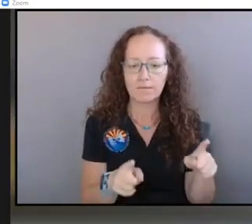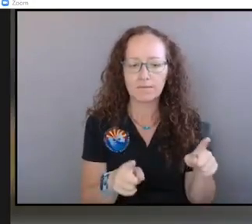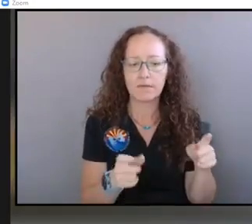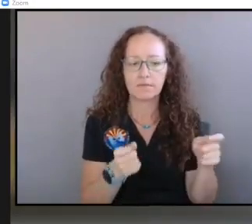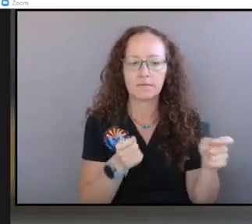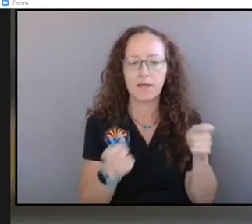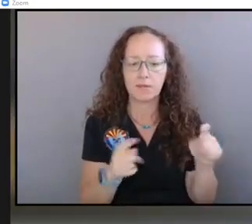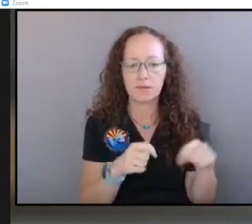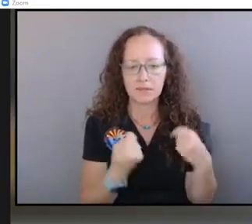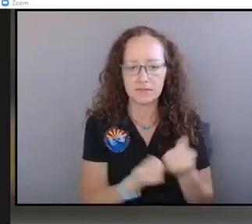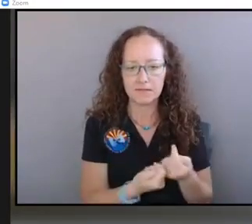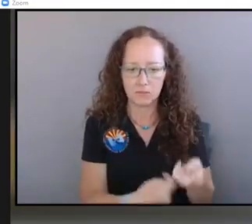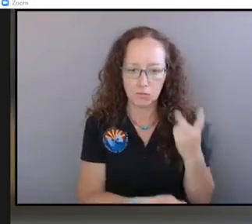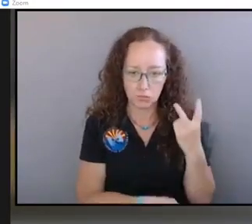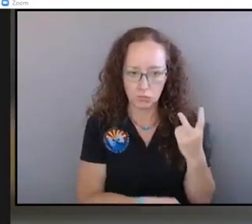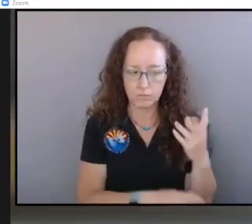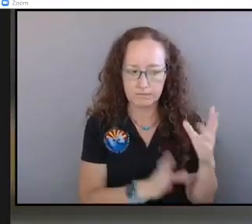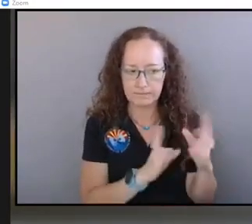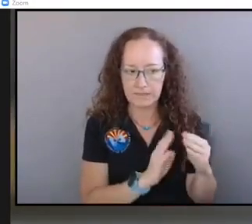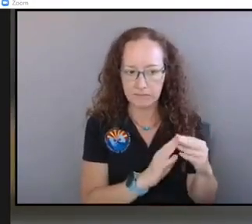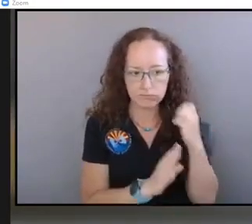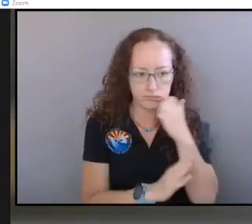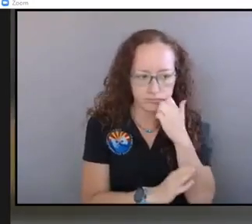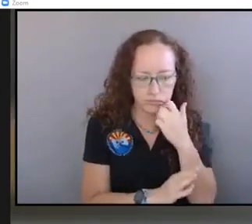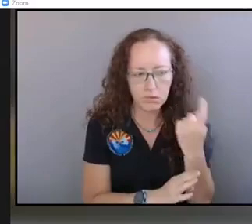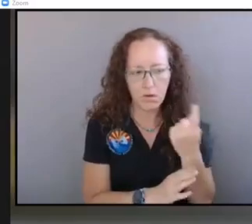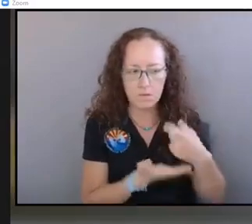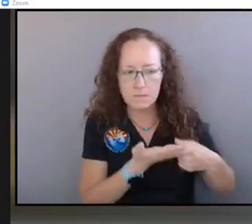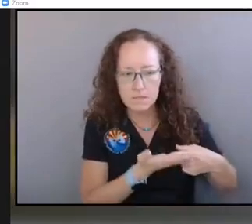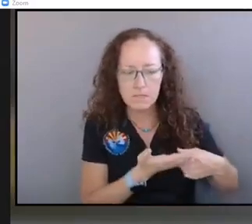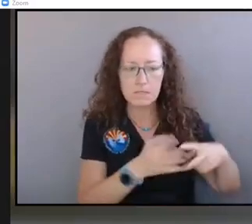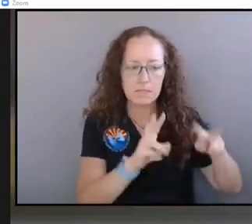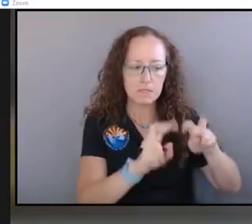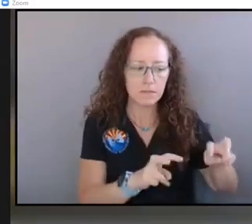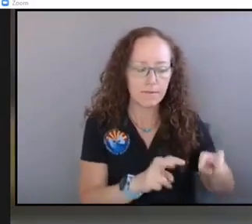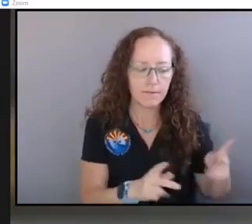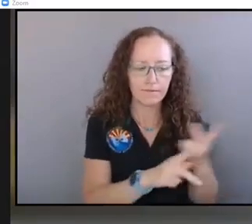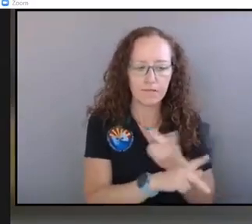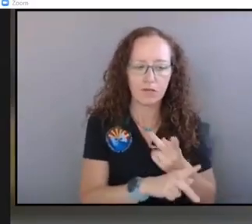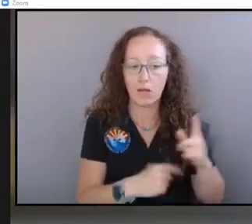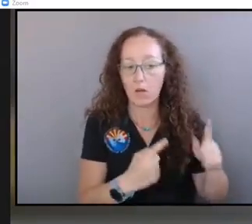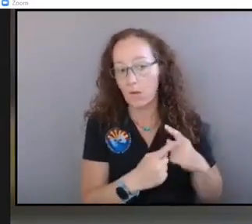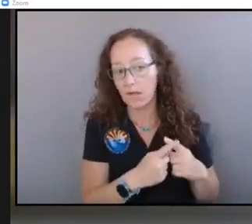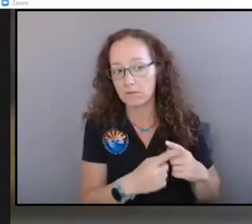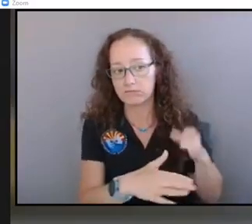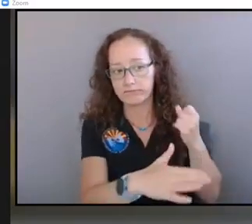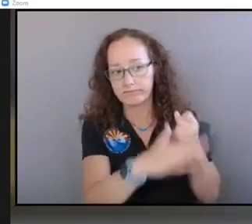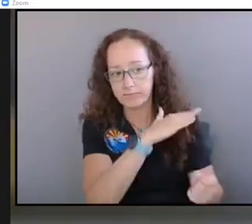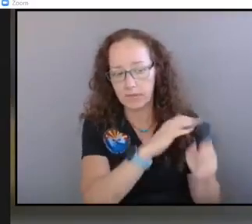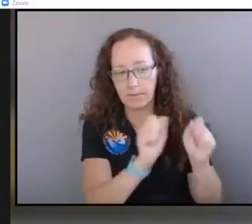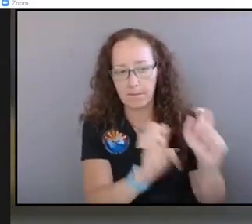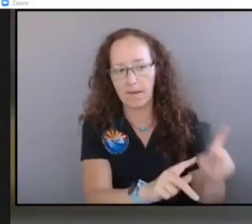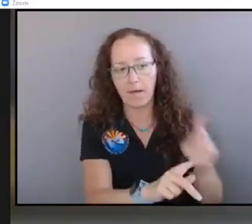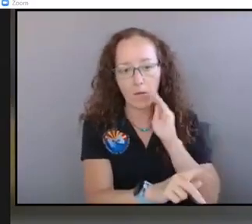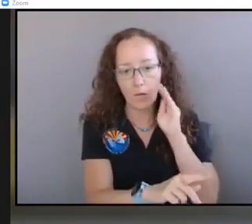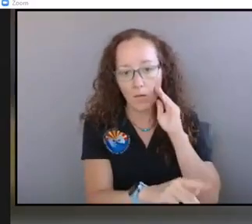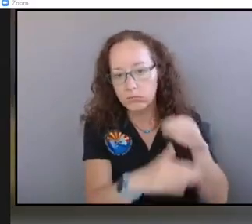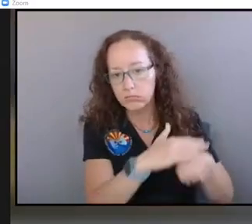We're constantly evaluating, assessing, getting you back into your homes as quickly as